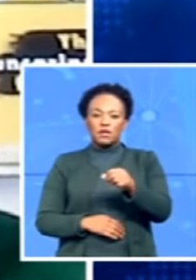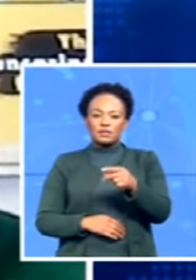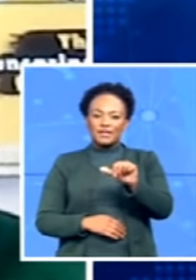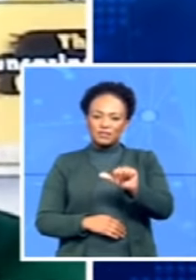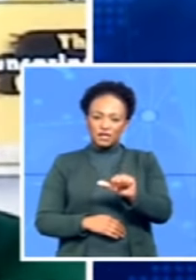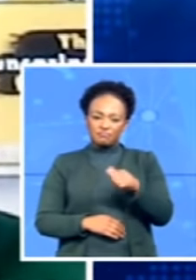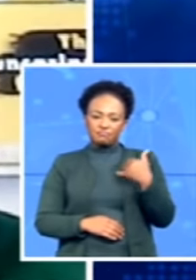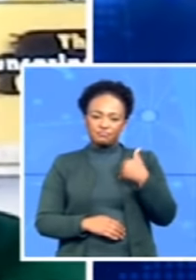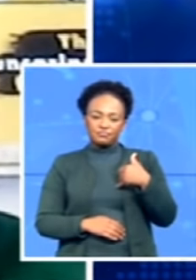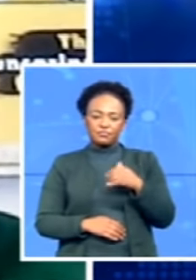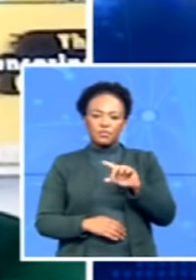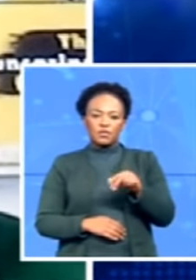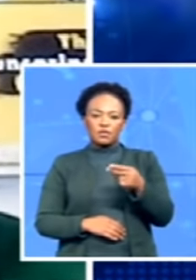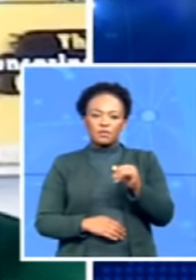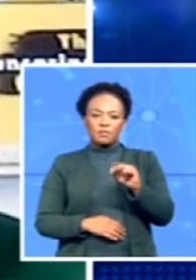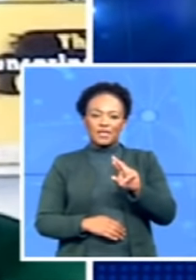first.